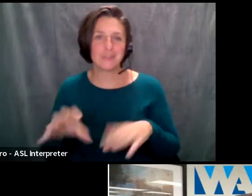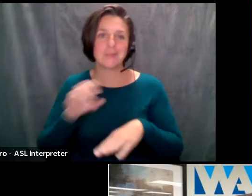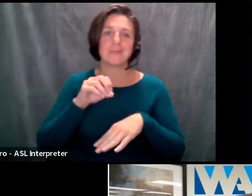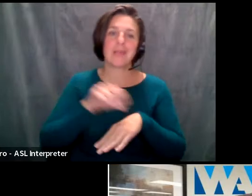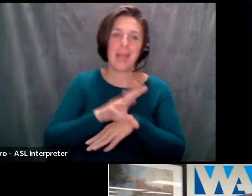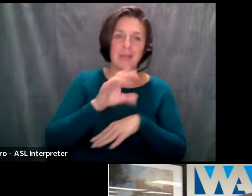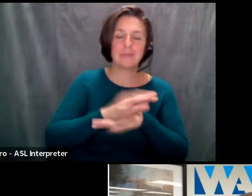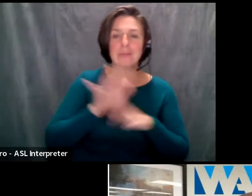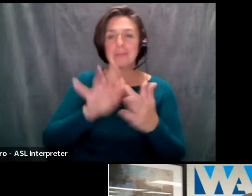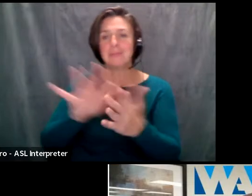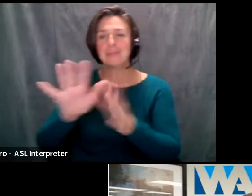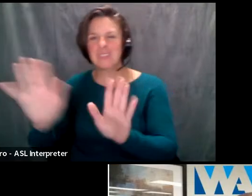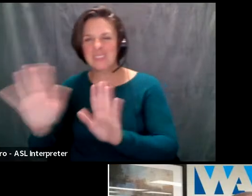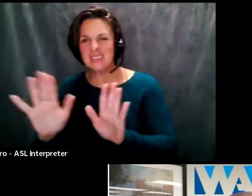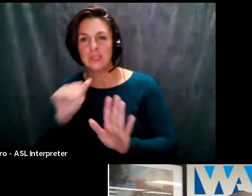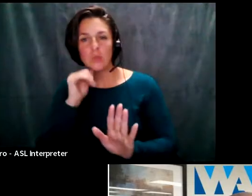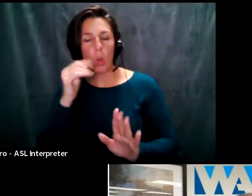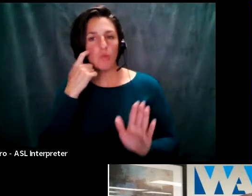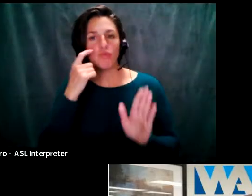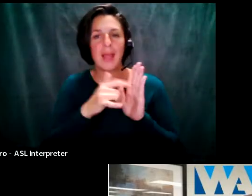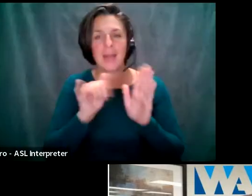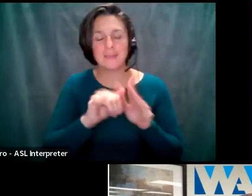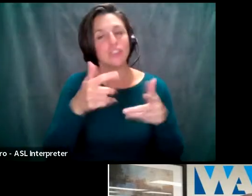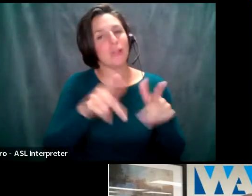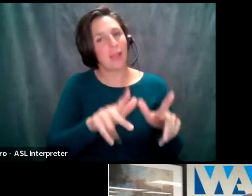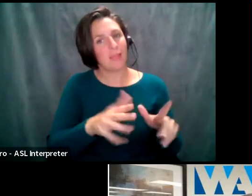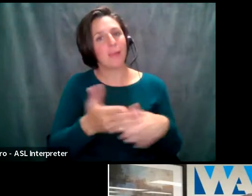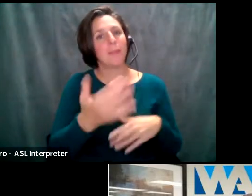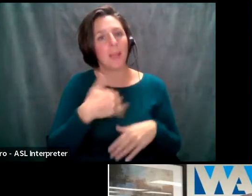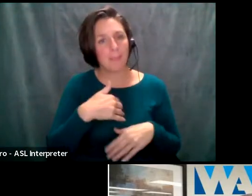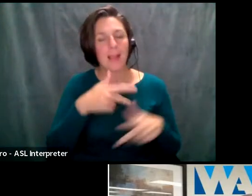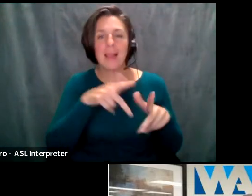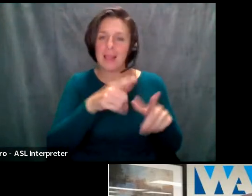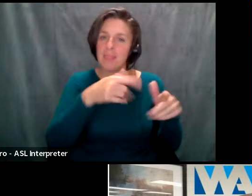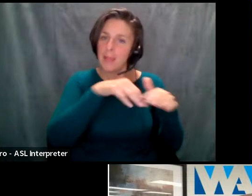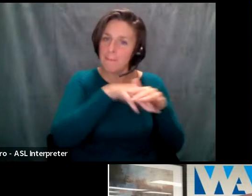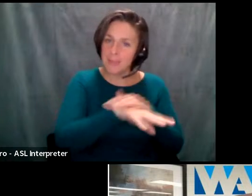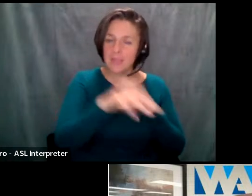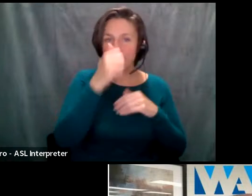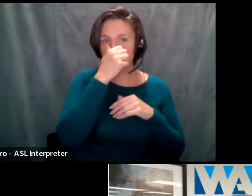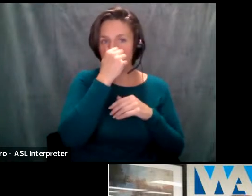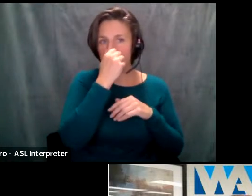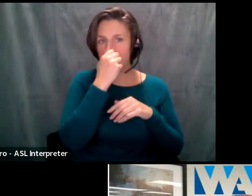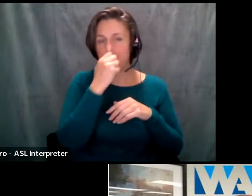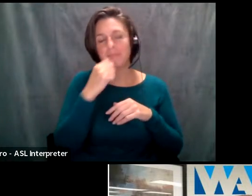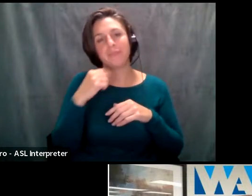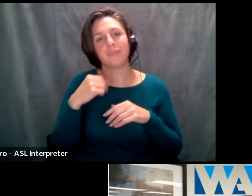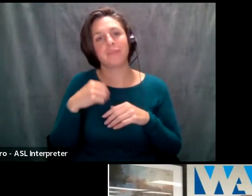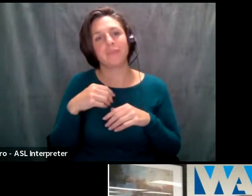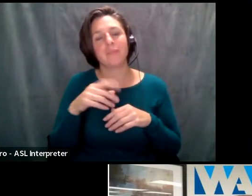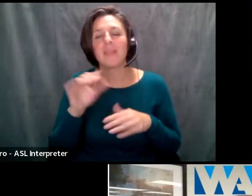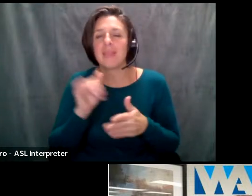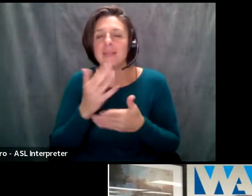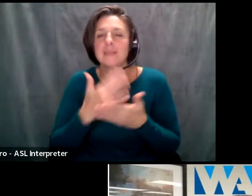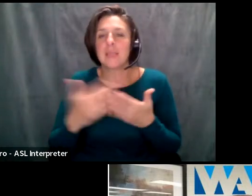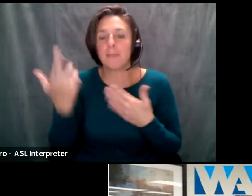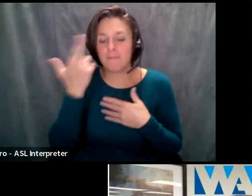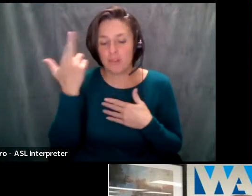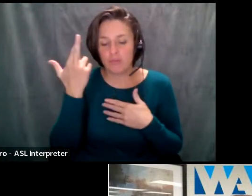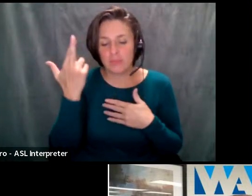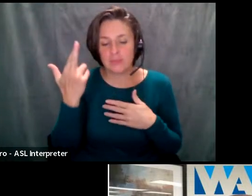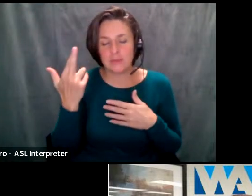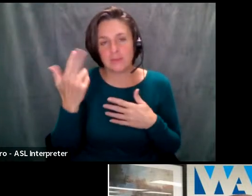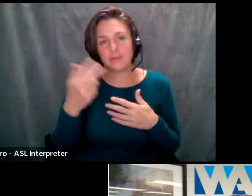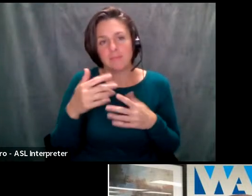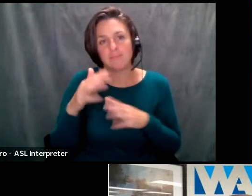and say, listen, don't acknowledge, don't recognize, just let them come in, let them come in. Those are some of the reasons, the chief reasons